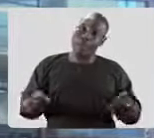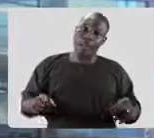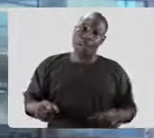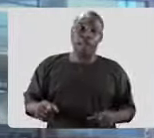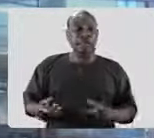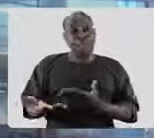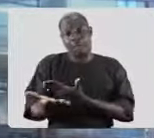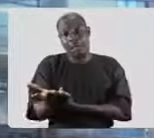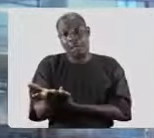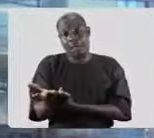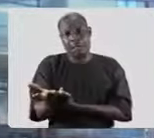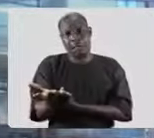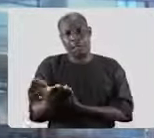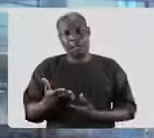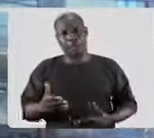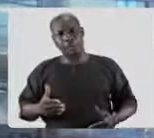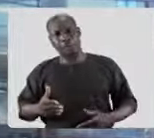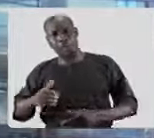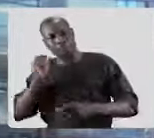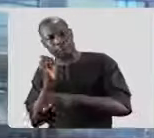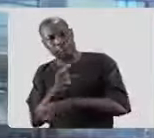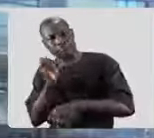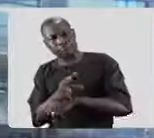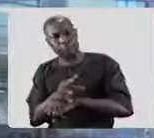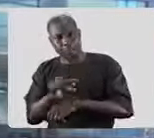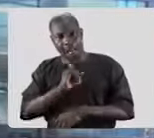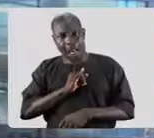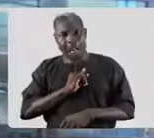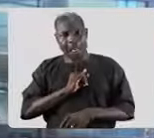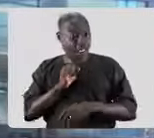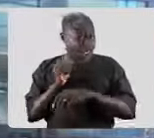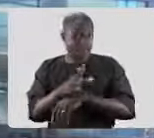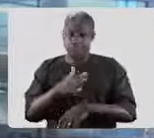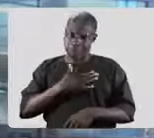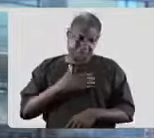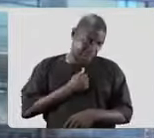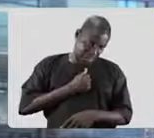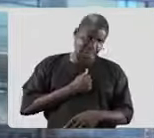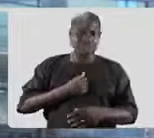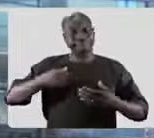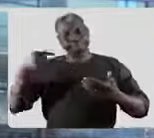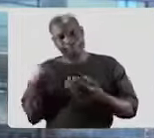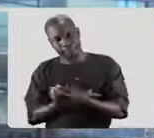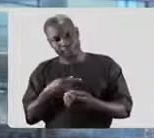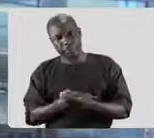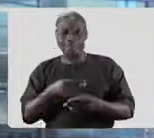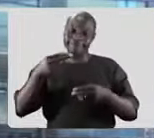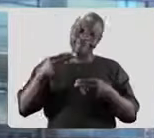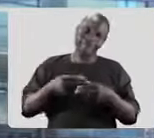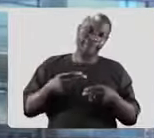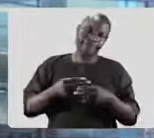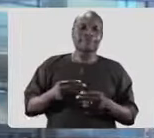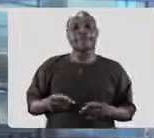Na, and now no pay, Casachra, Mede Ebra Meho, and it on my Ghana, no. Matuni din,